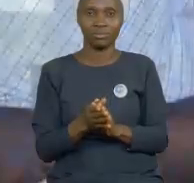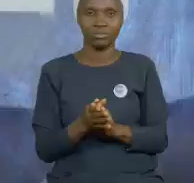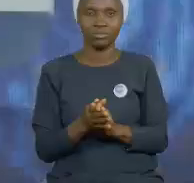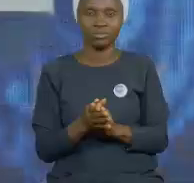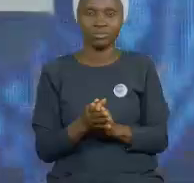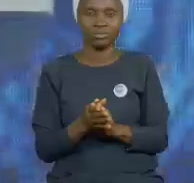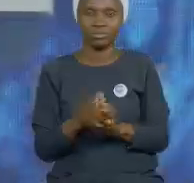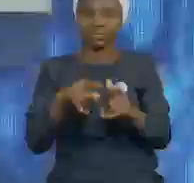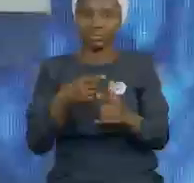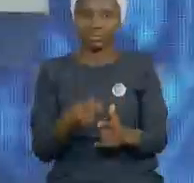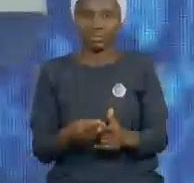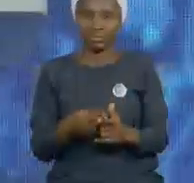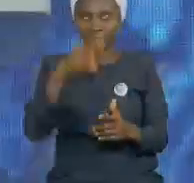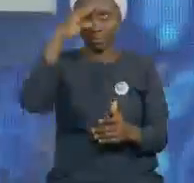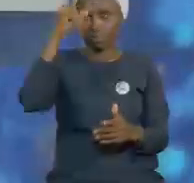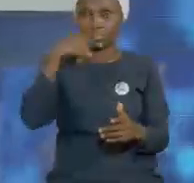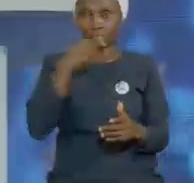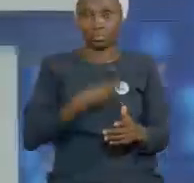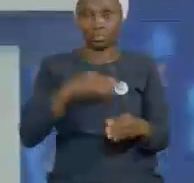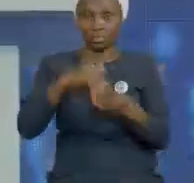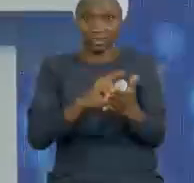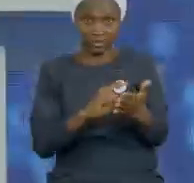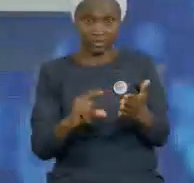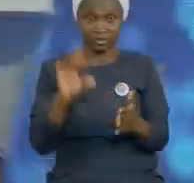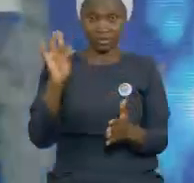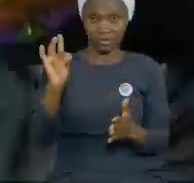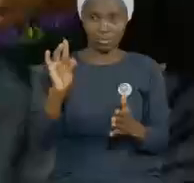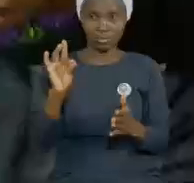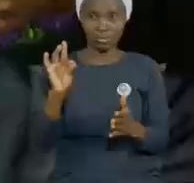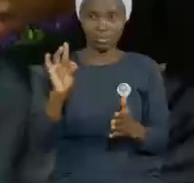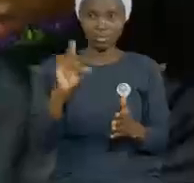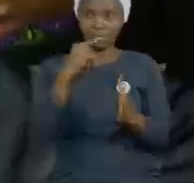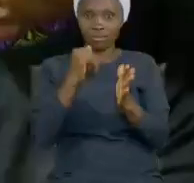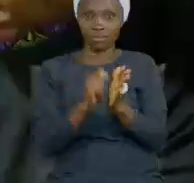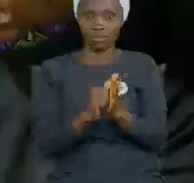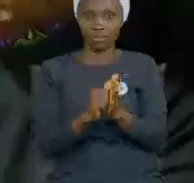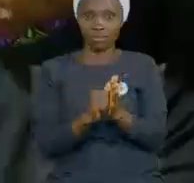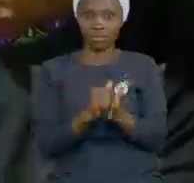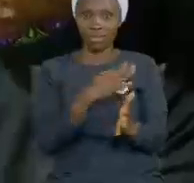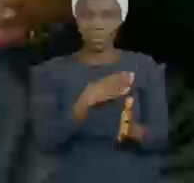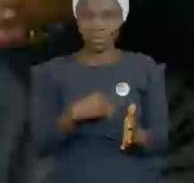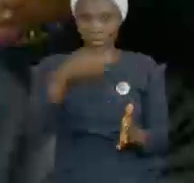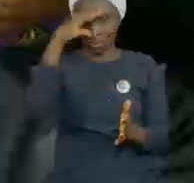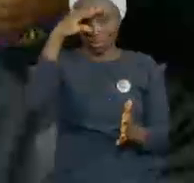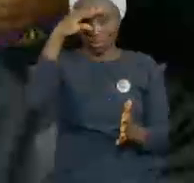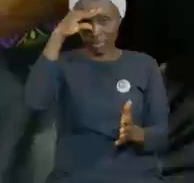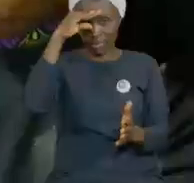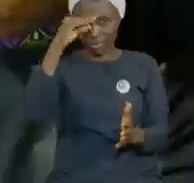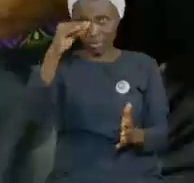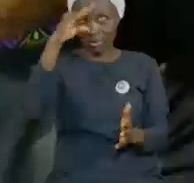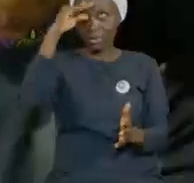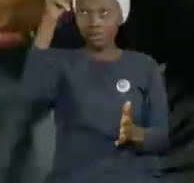And then he tells us in verse 8, it says, and he shall redeem Israel